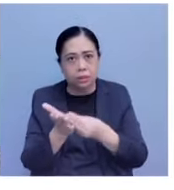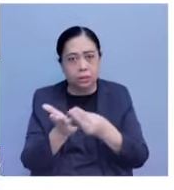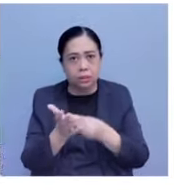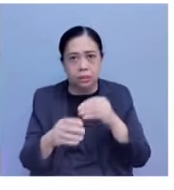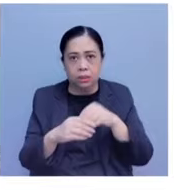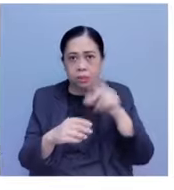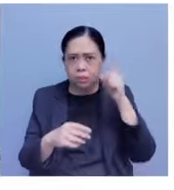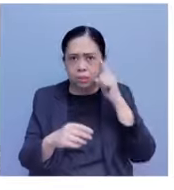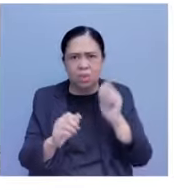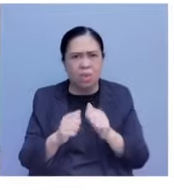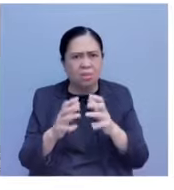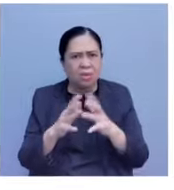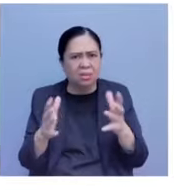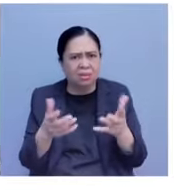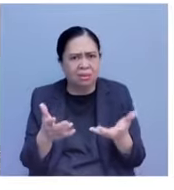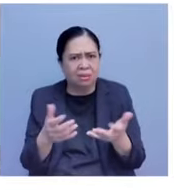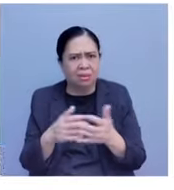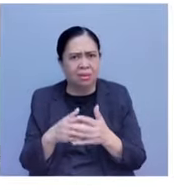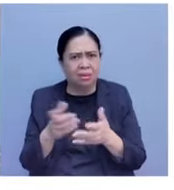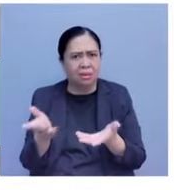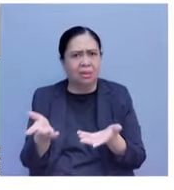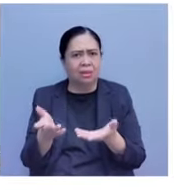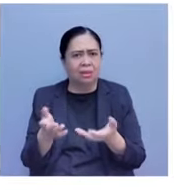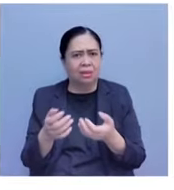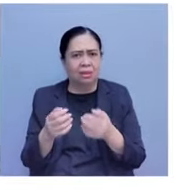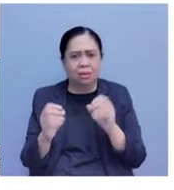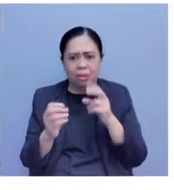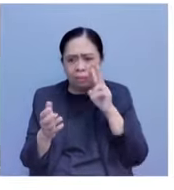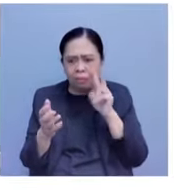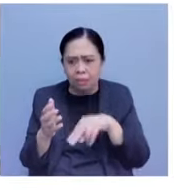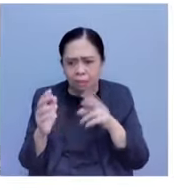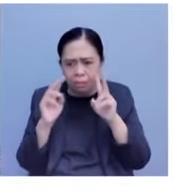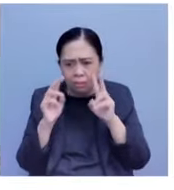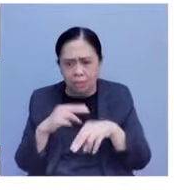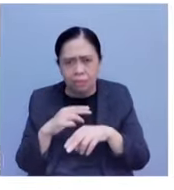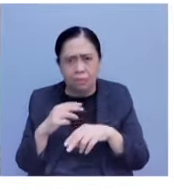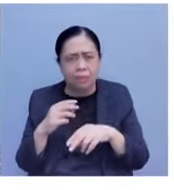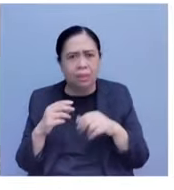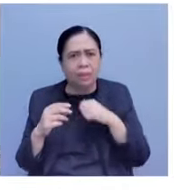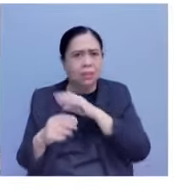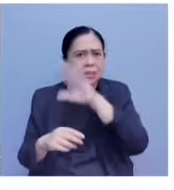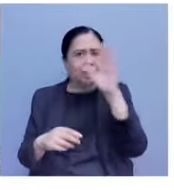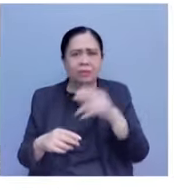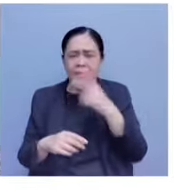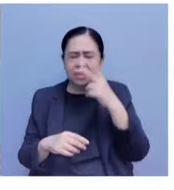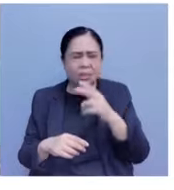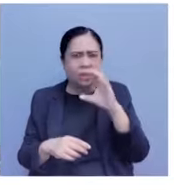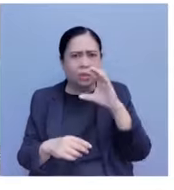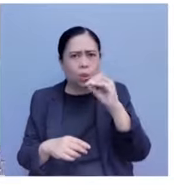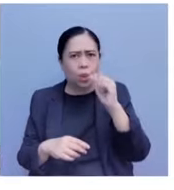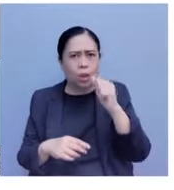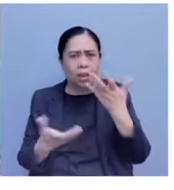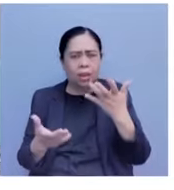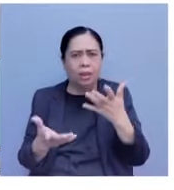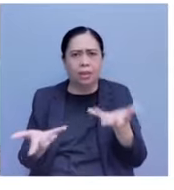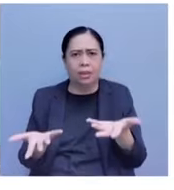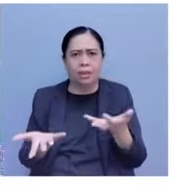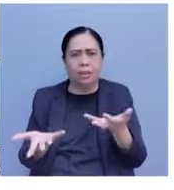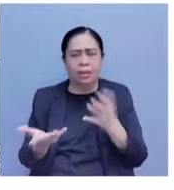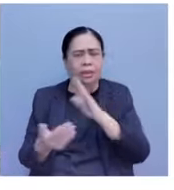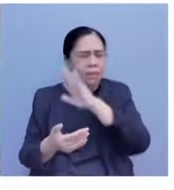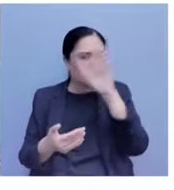government, how much more with this not regularly audited? I haven't seen COA have a notice of disallowance or